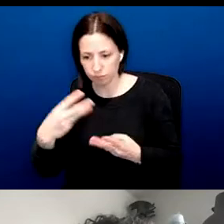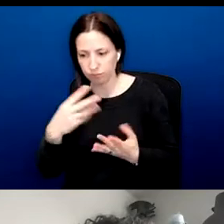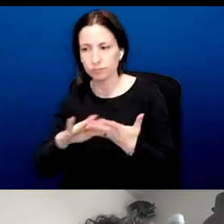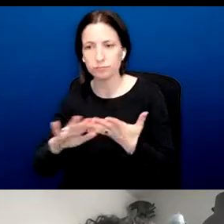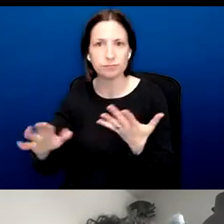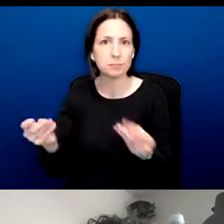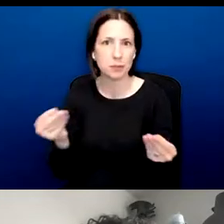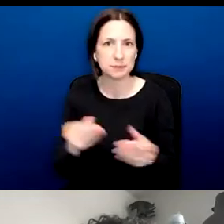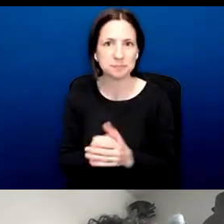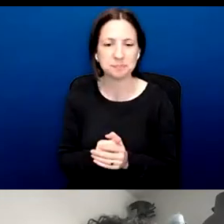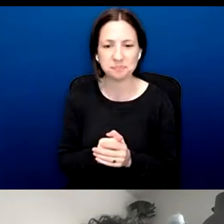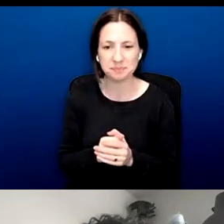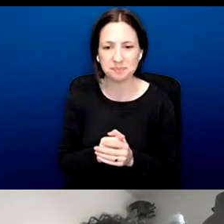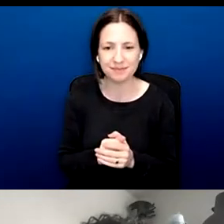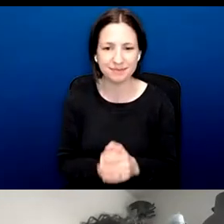Thanks so much.